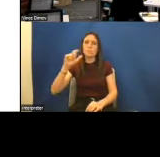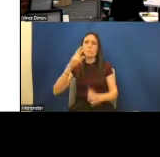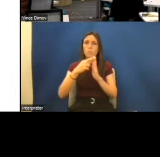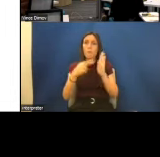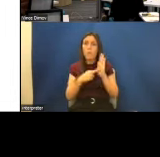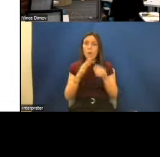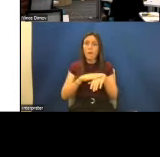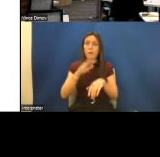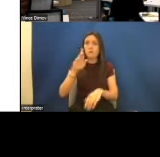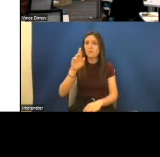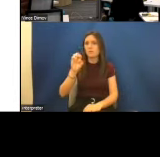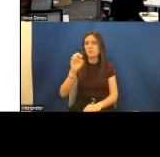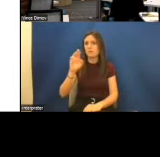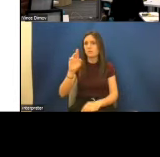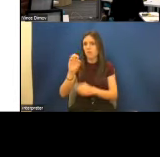ROW?